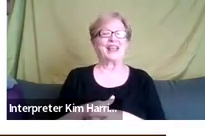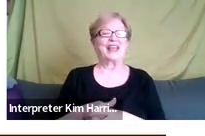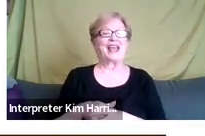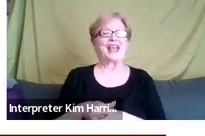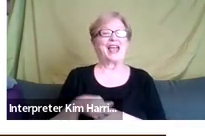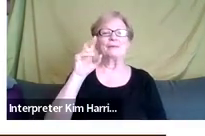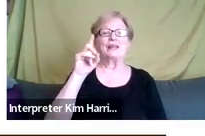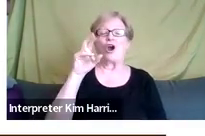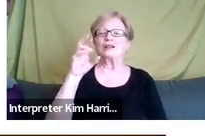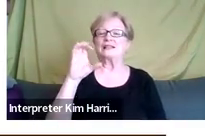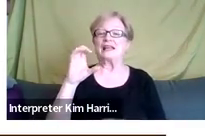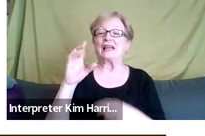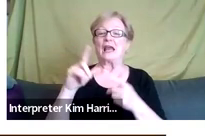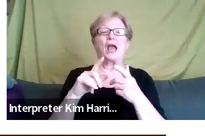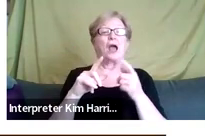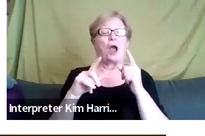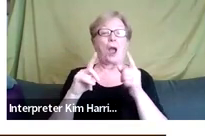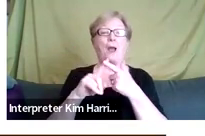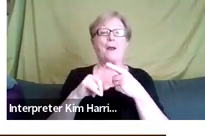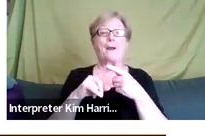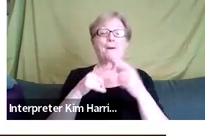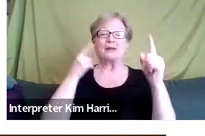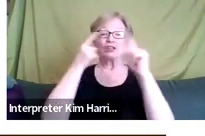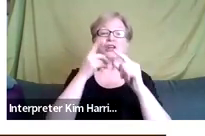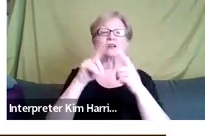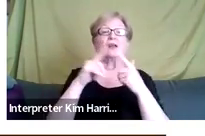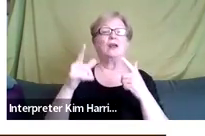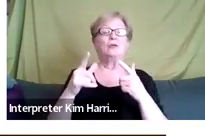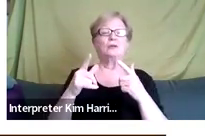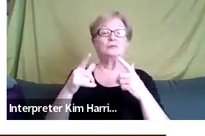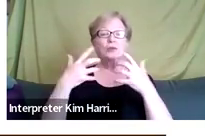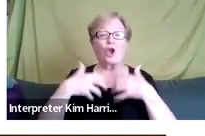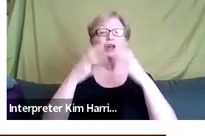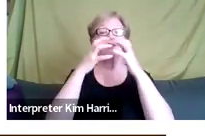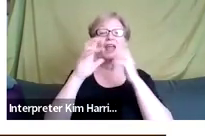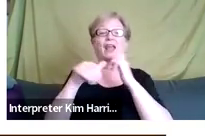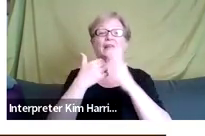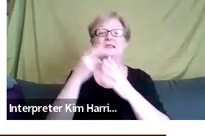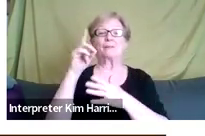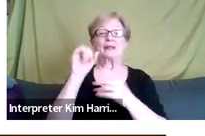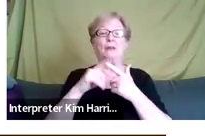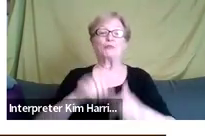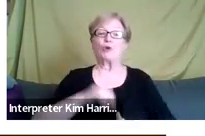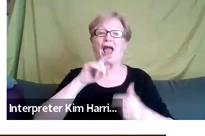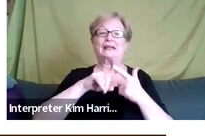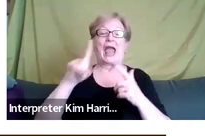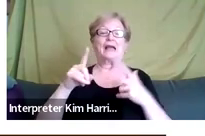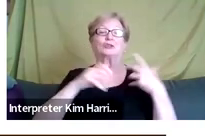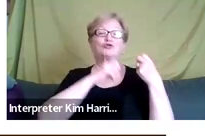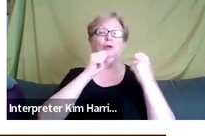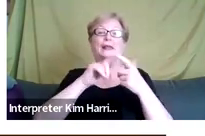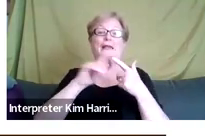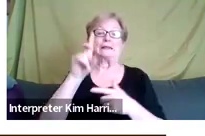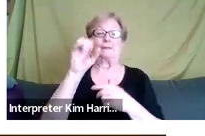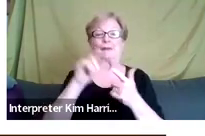MDRC's mission. MDRC cultivates disability pride and strengthens the disability movement by recognizing disability as a